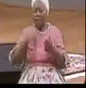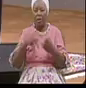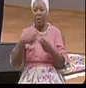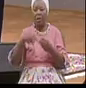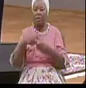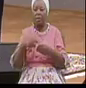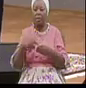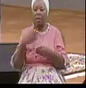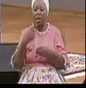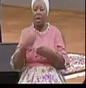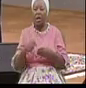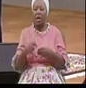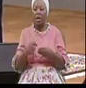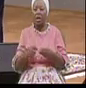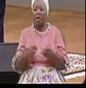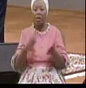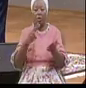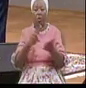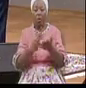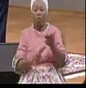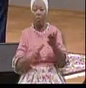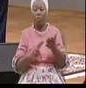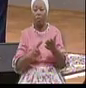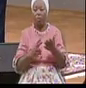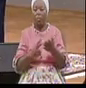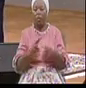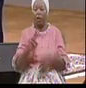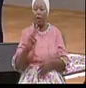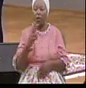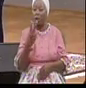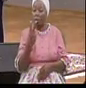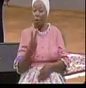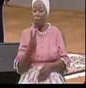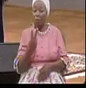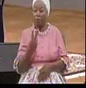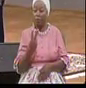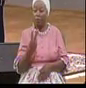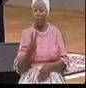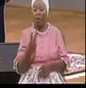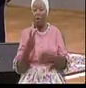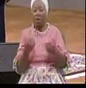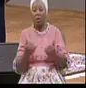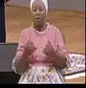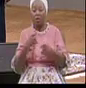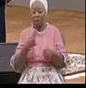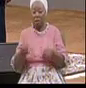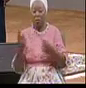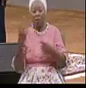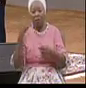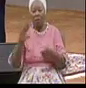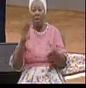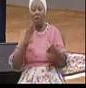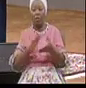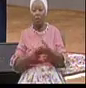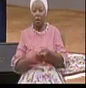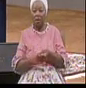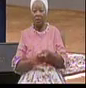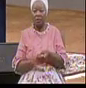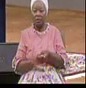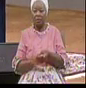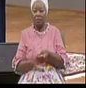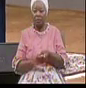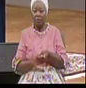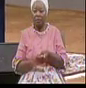a couple to be. They were going for the wedding, for the